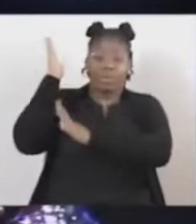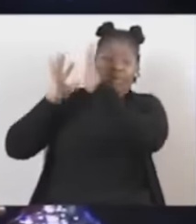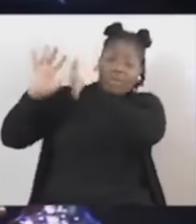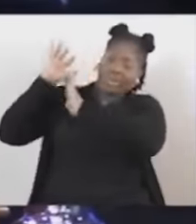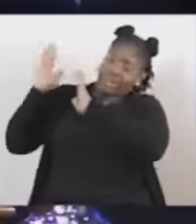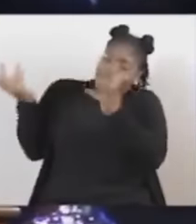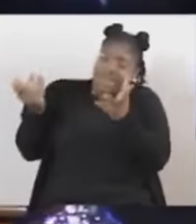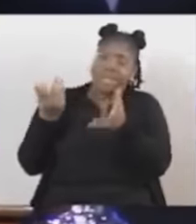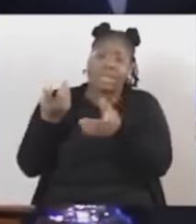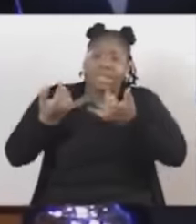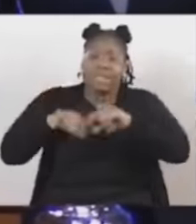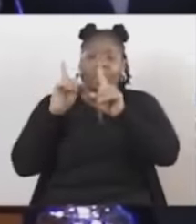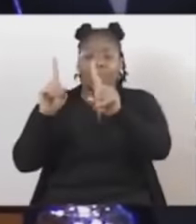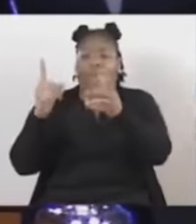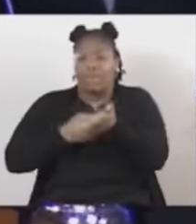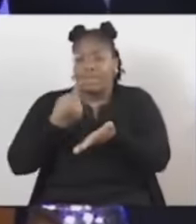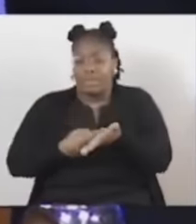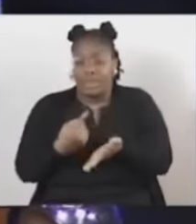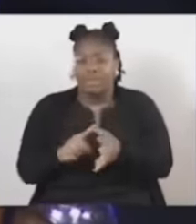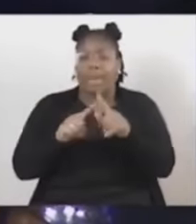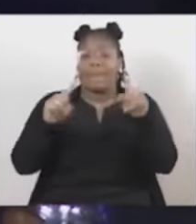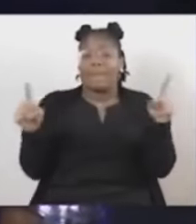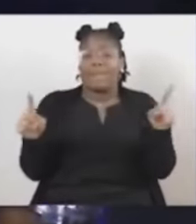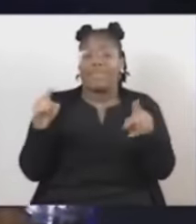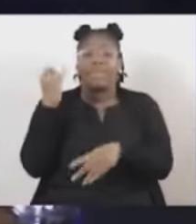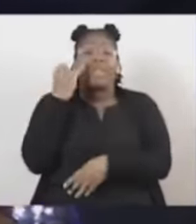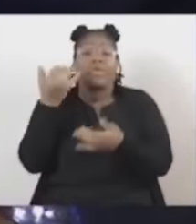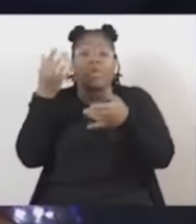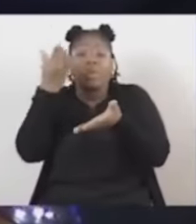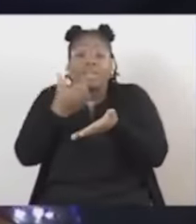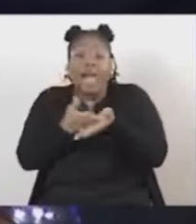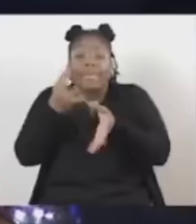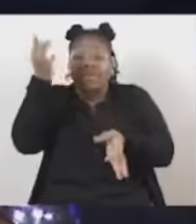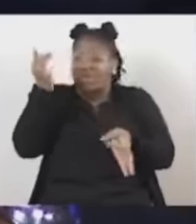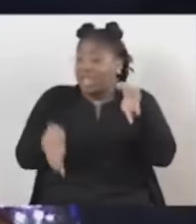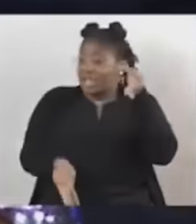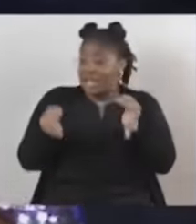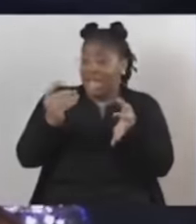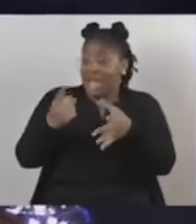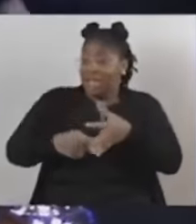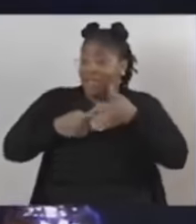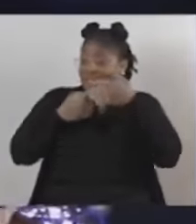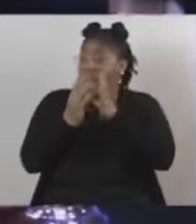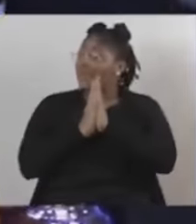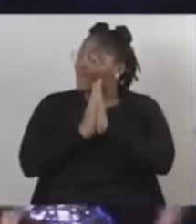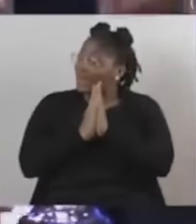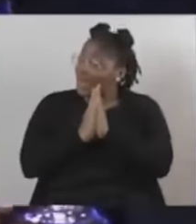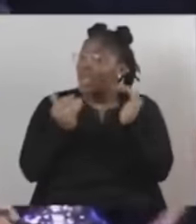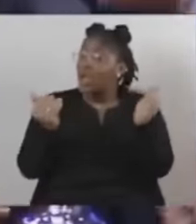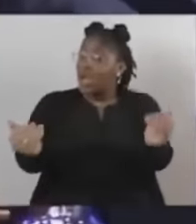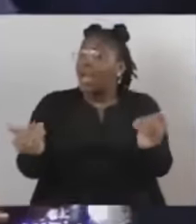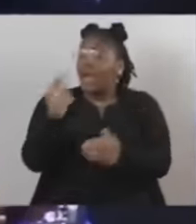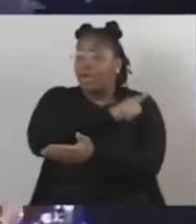go, I still go sometimes. But if you stop judging, and if you start praying, and if you